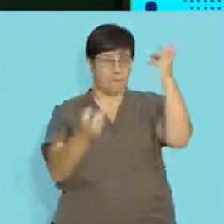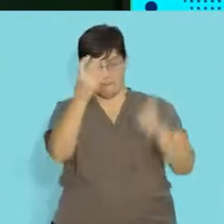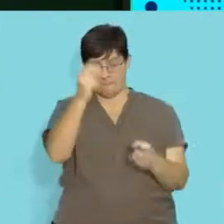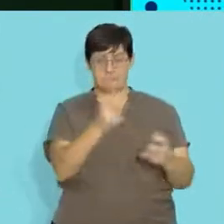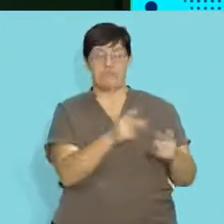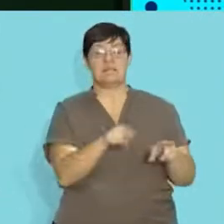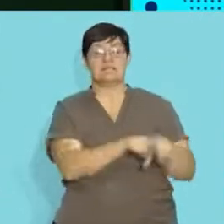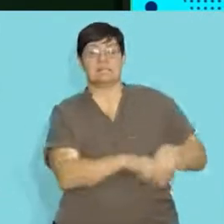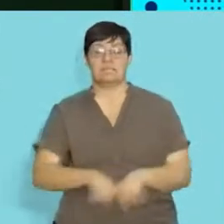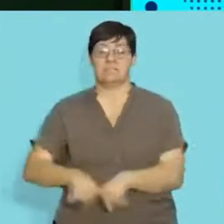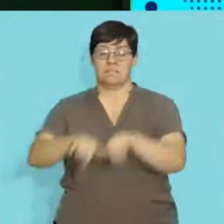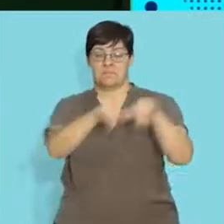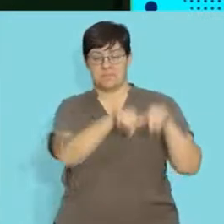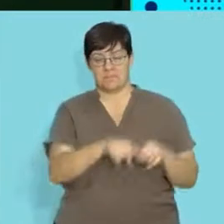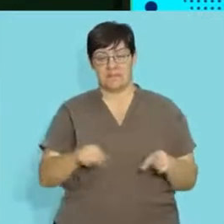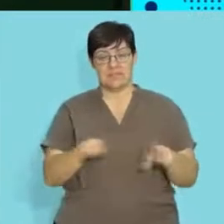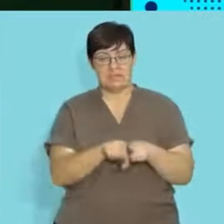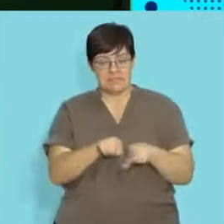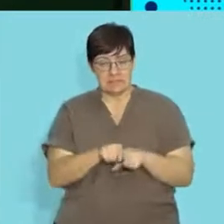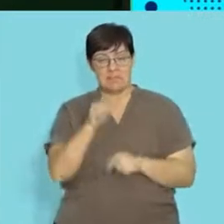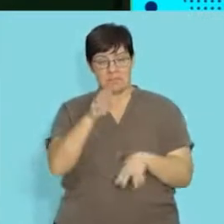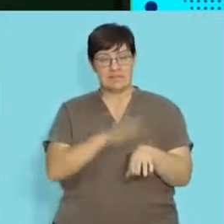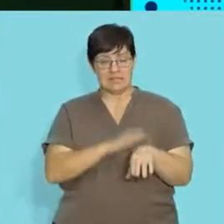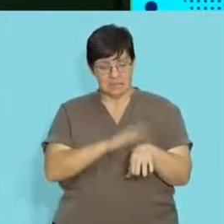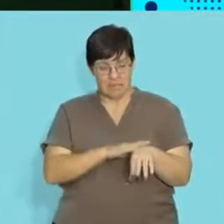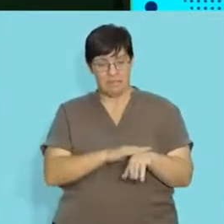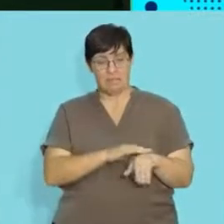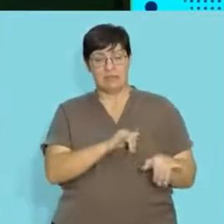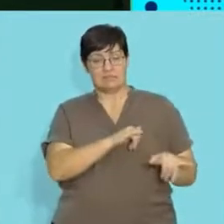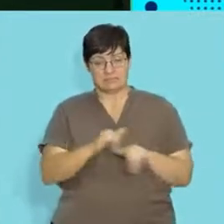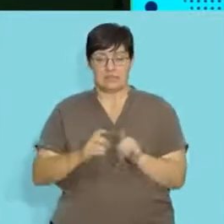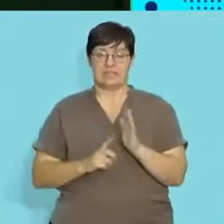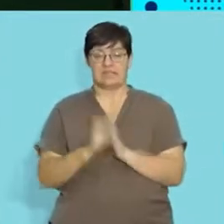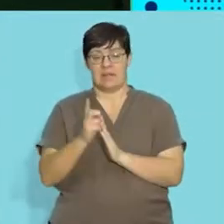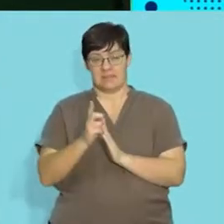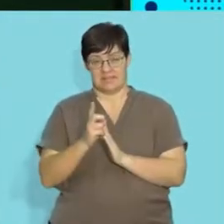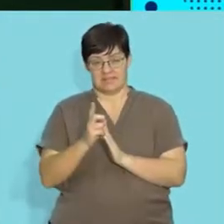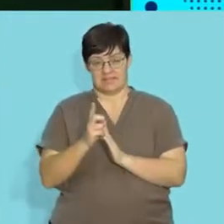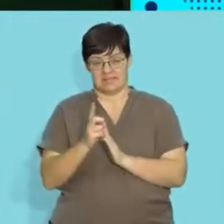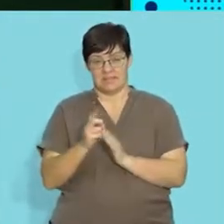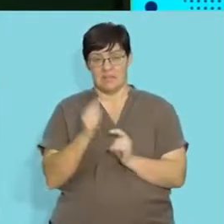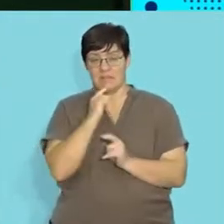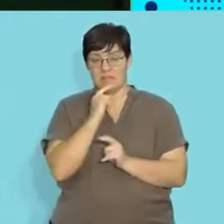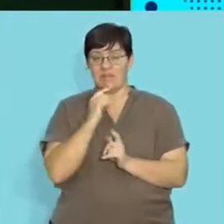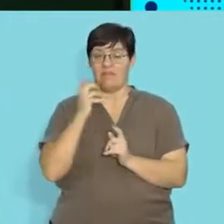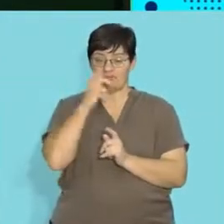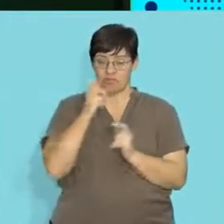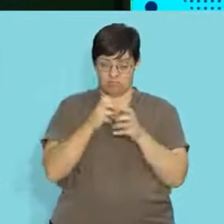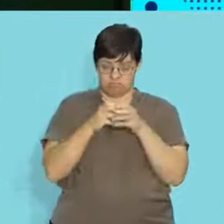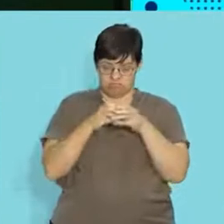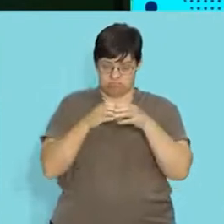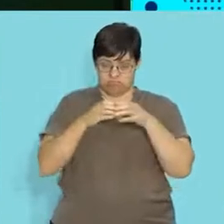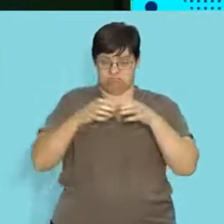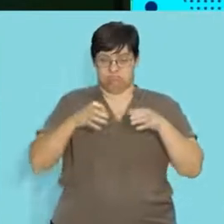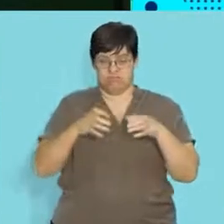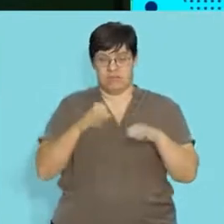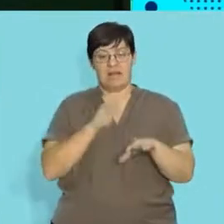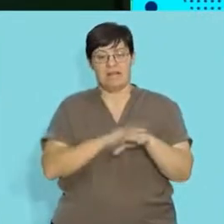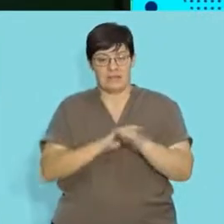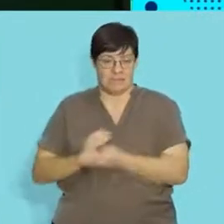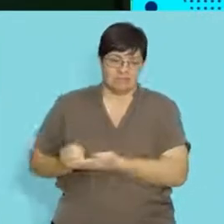for harvesting. It also means that you're increasing the time of fruit development, which ensures larger fruit